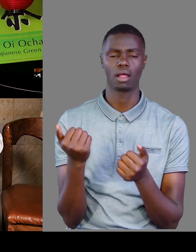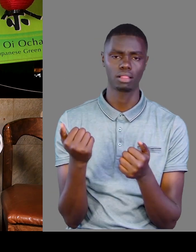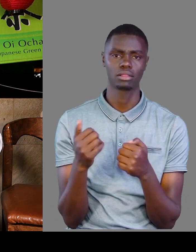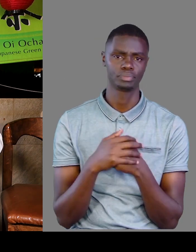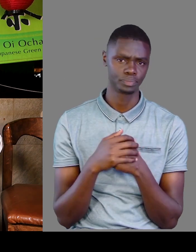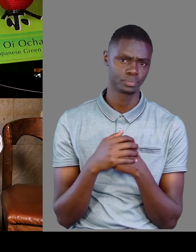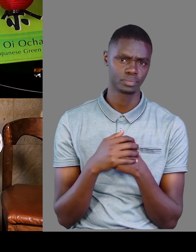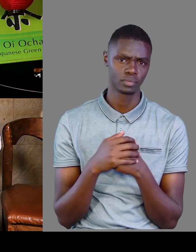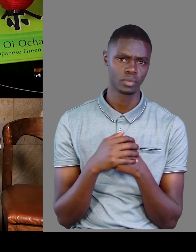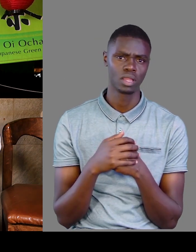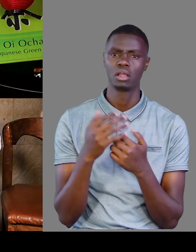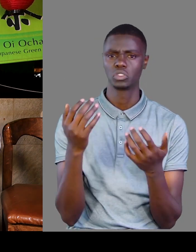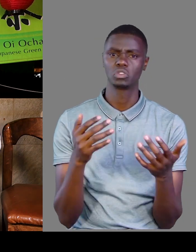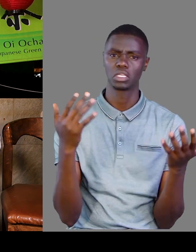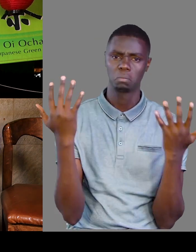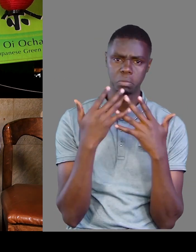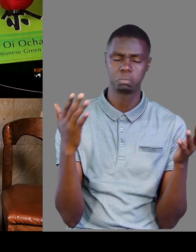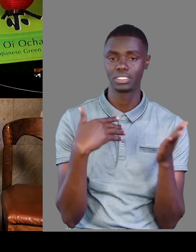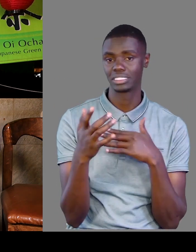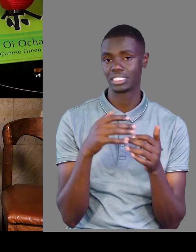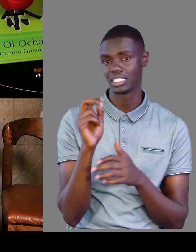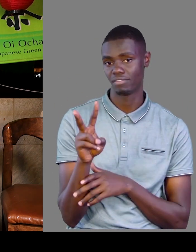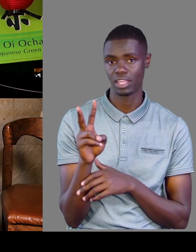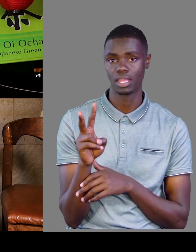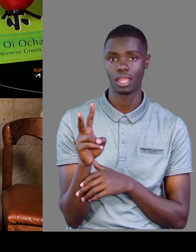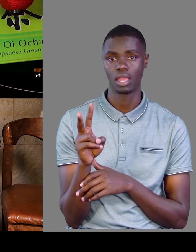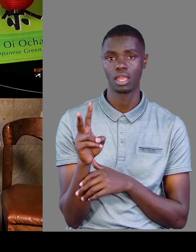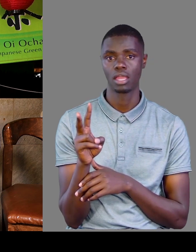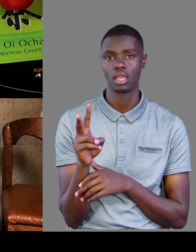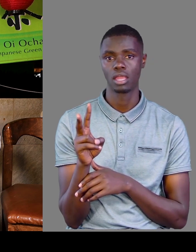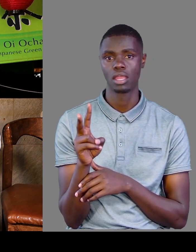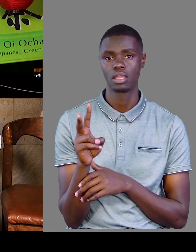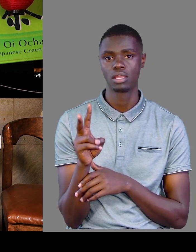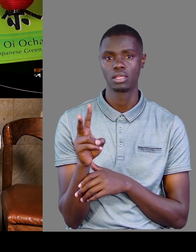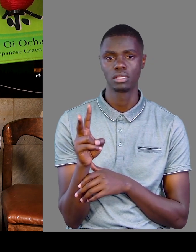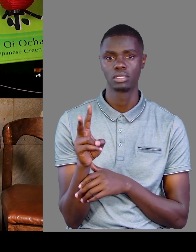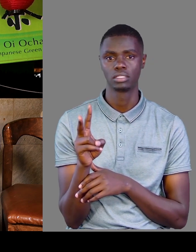health and stuff. Then tukimalizia Sense TV